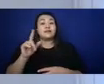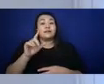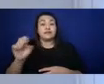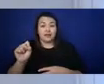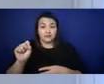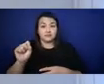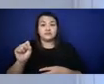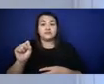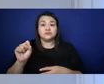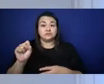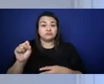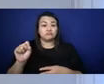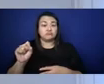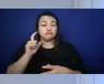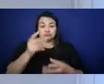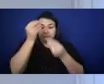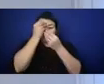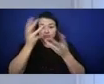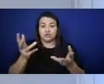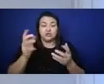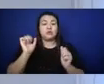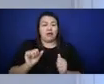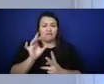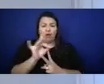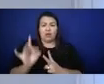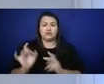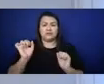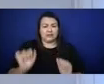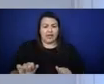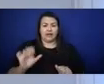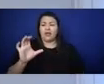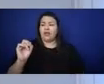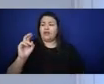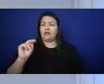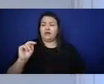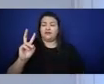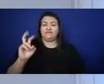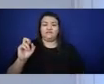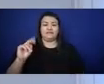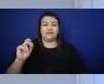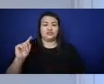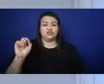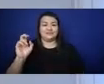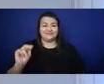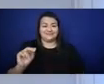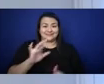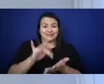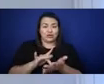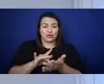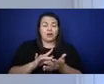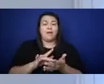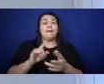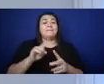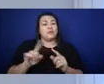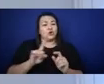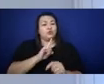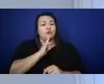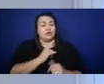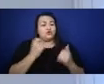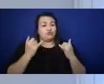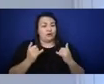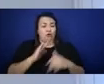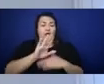at the convention center, and the second doses we are doing at George Perry. So unless they're notified otherwise